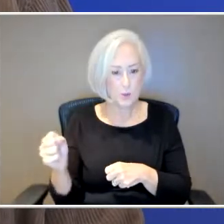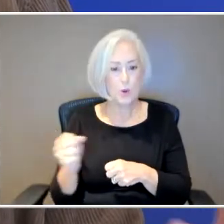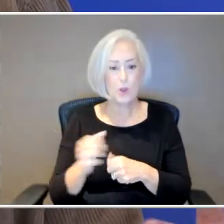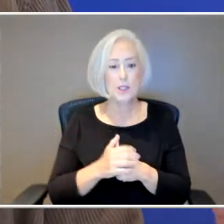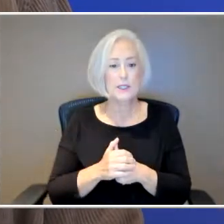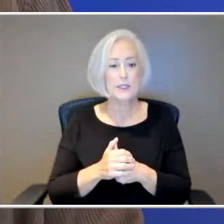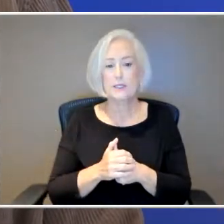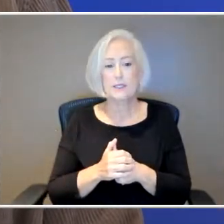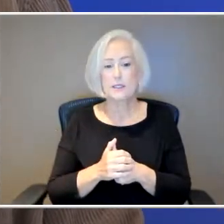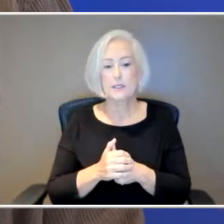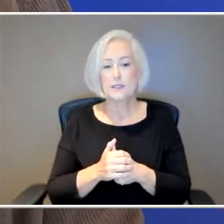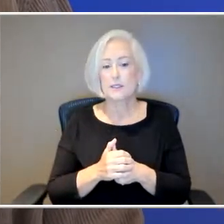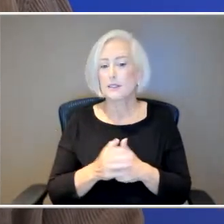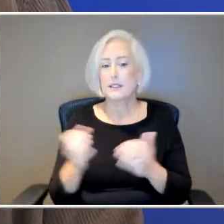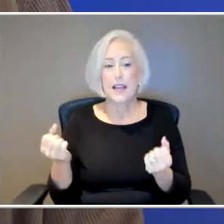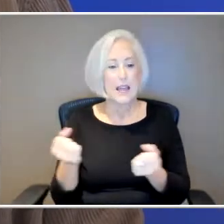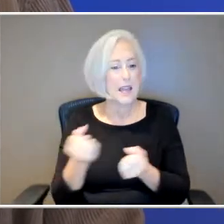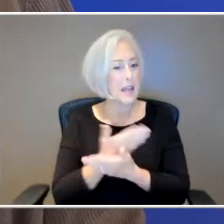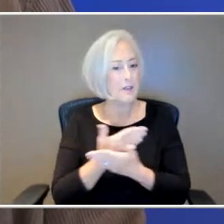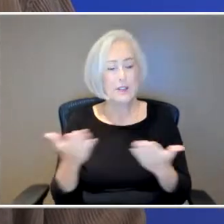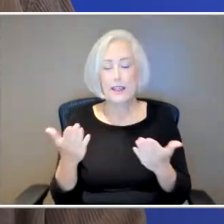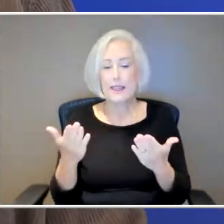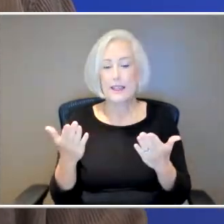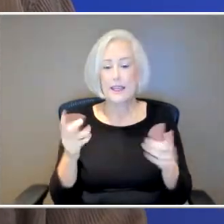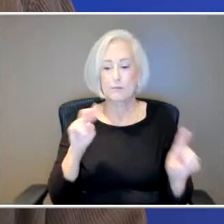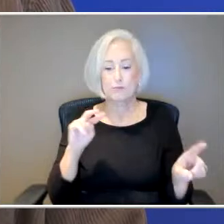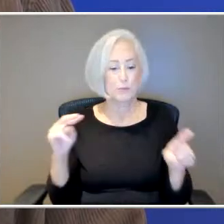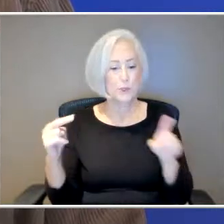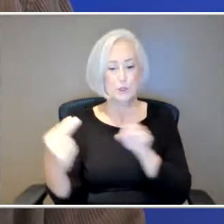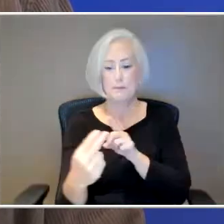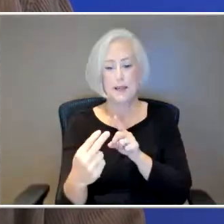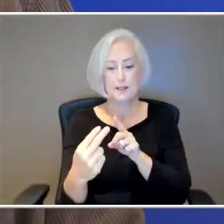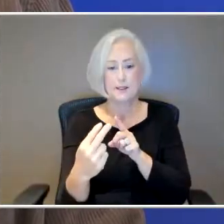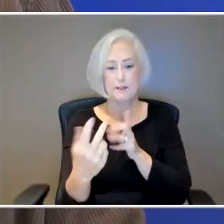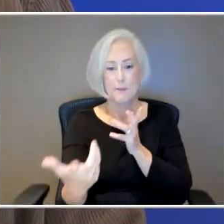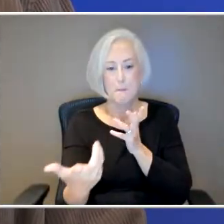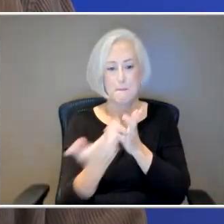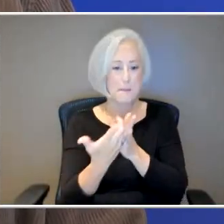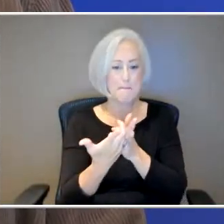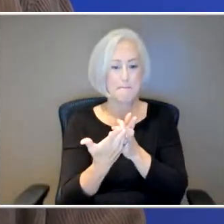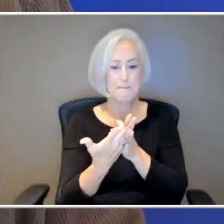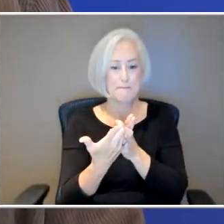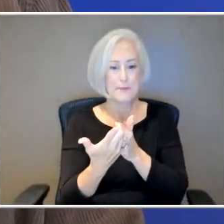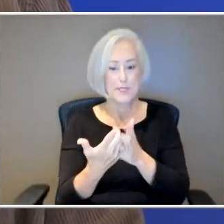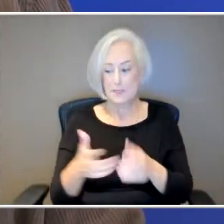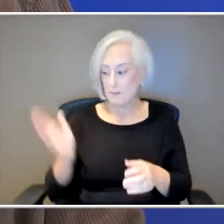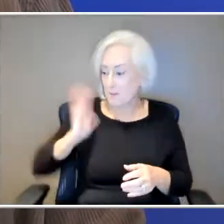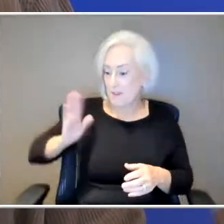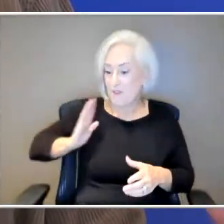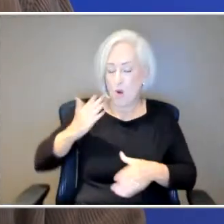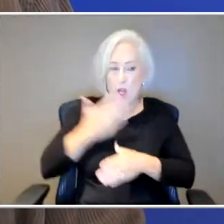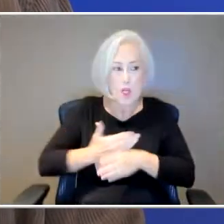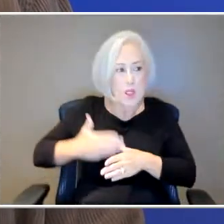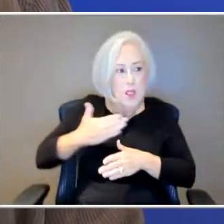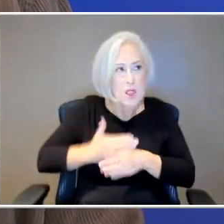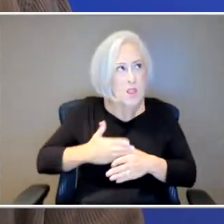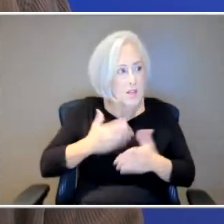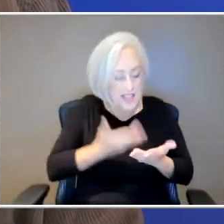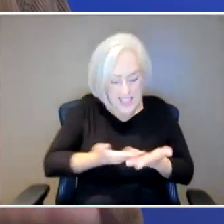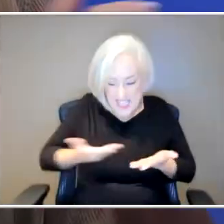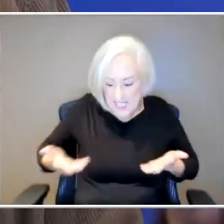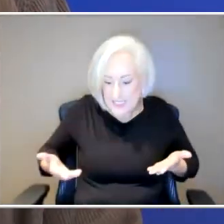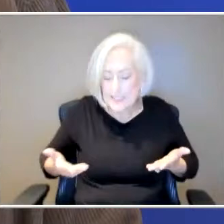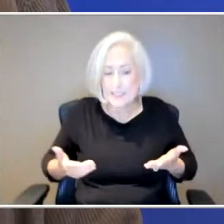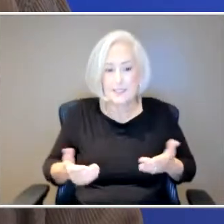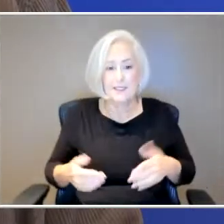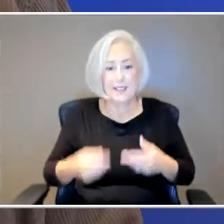everything is in perspective now. Everything is in perspective. Things don't bother me like they bothered me before. I mean, who cares if the carpet needs to be